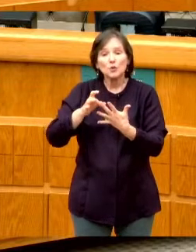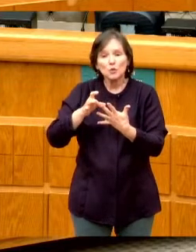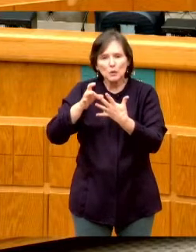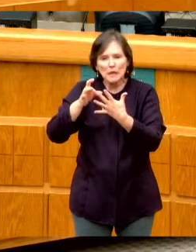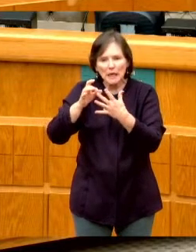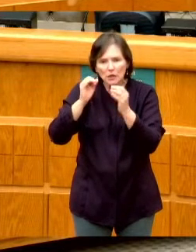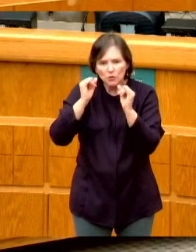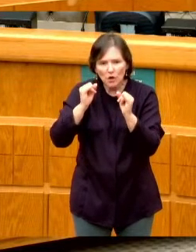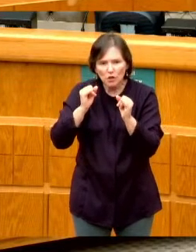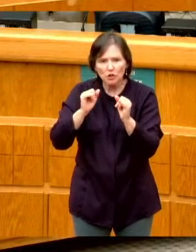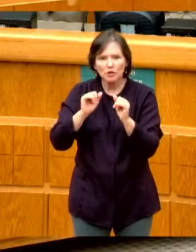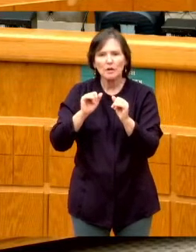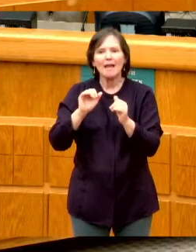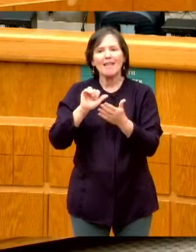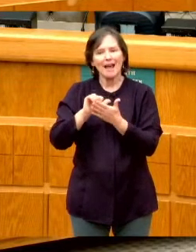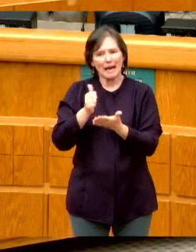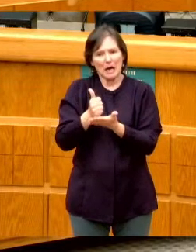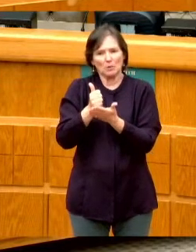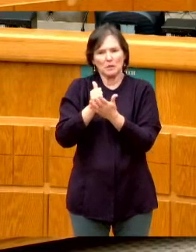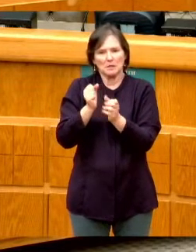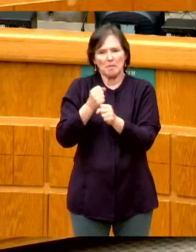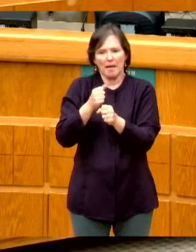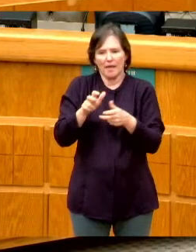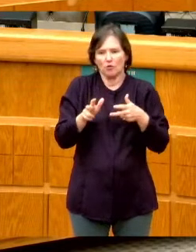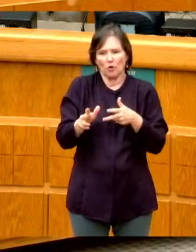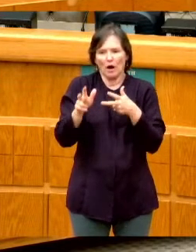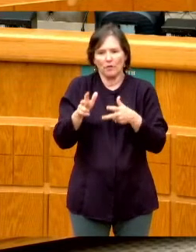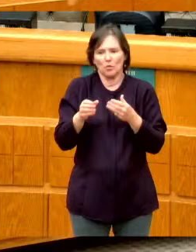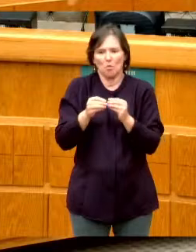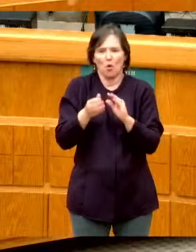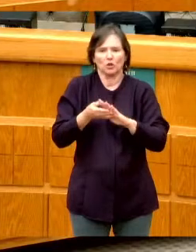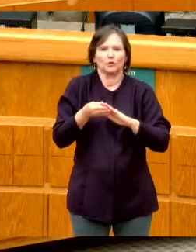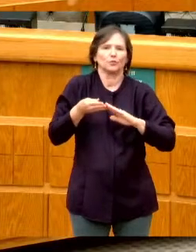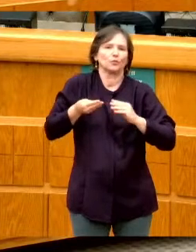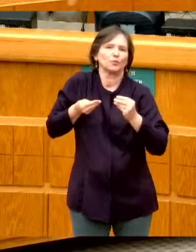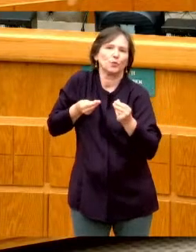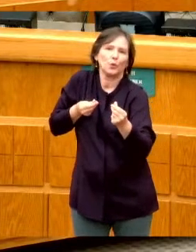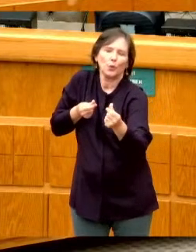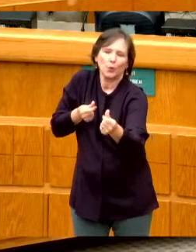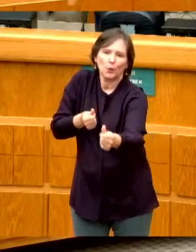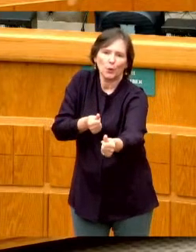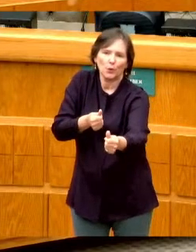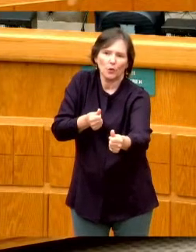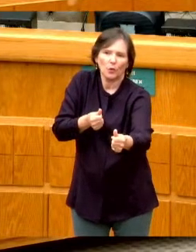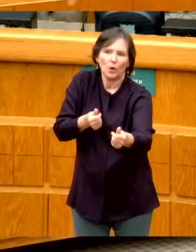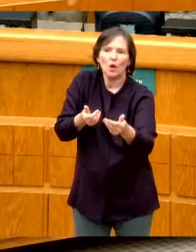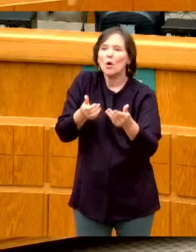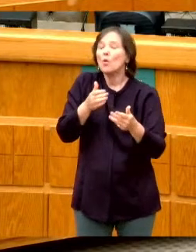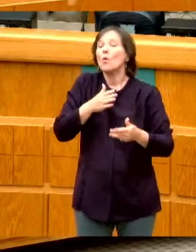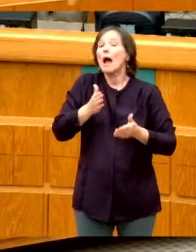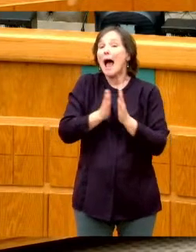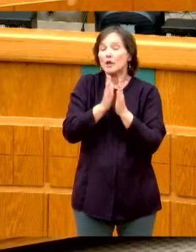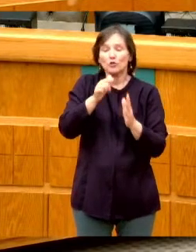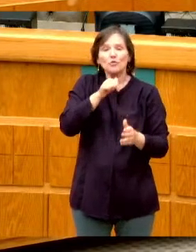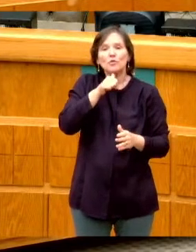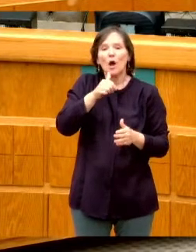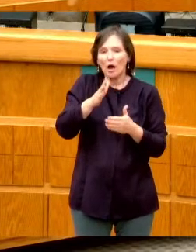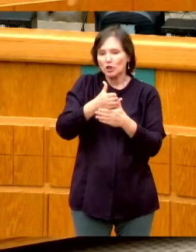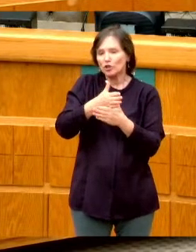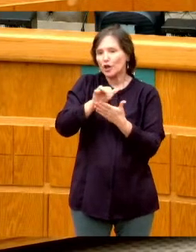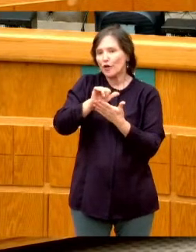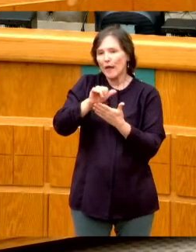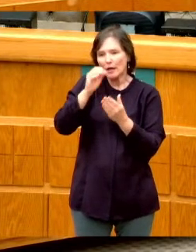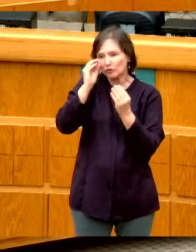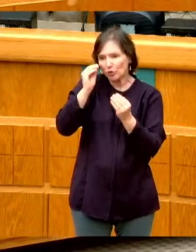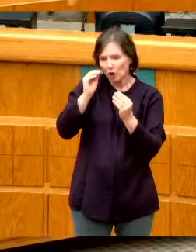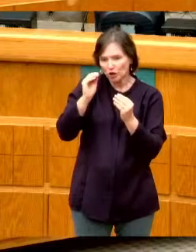us make the drive-thru more efficient. We ask that those instructions are not shared, as they help keep